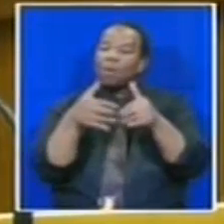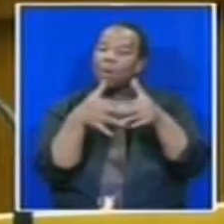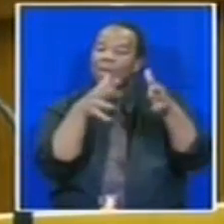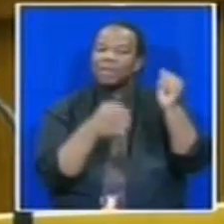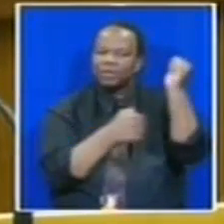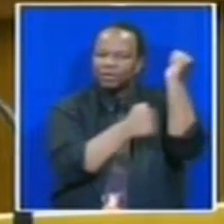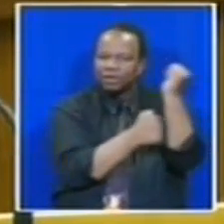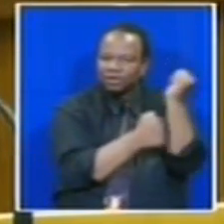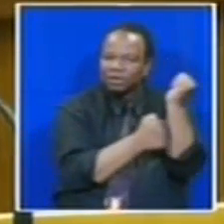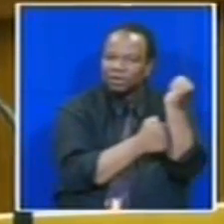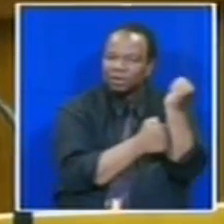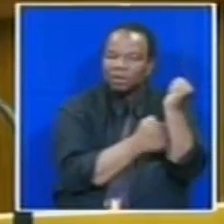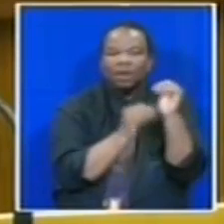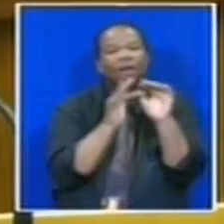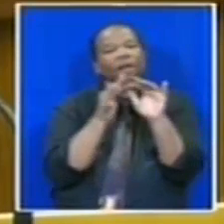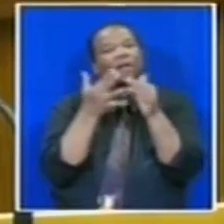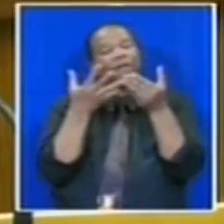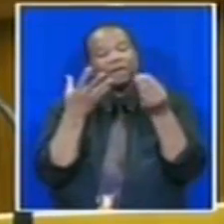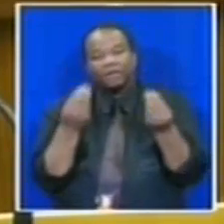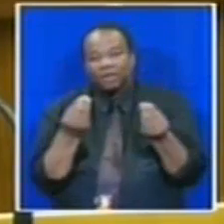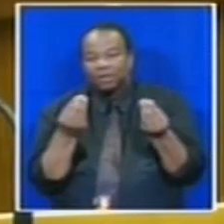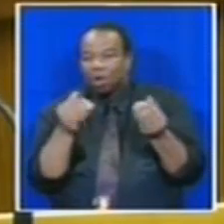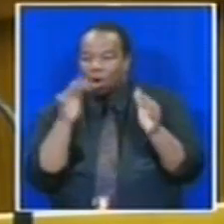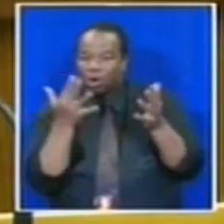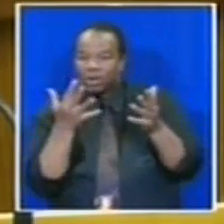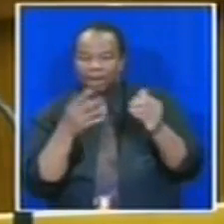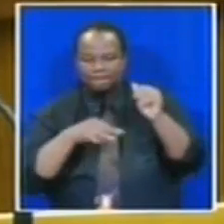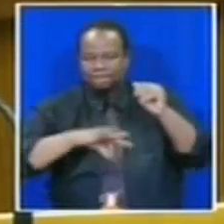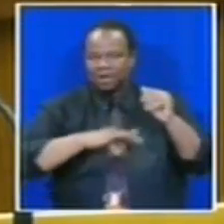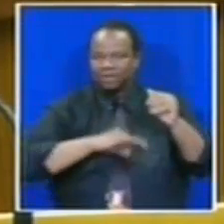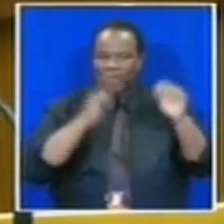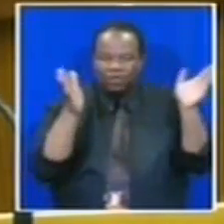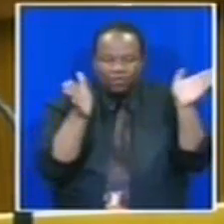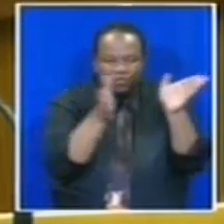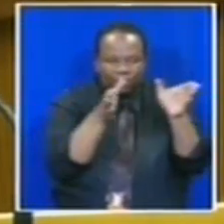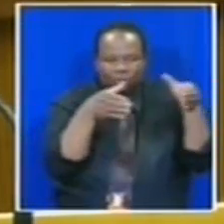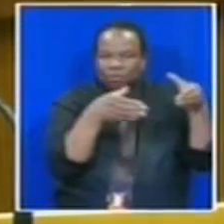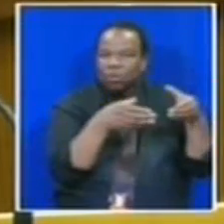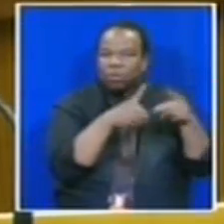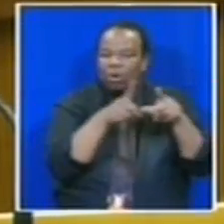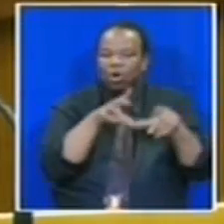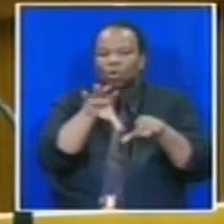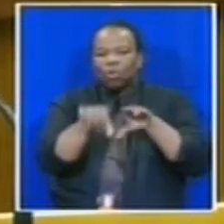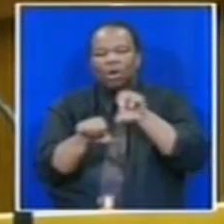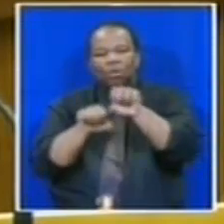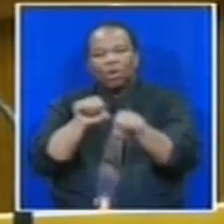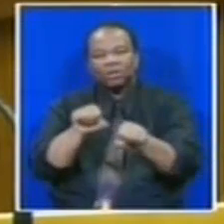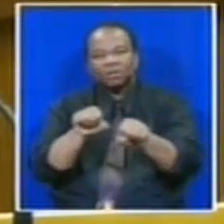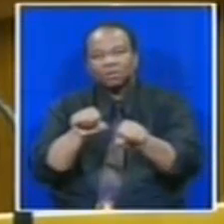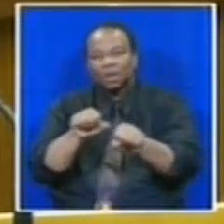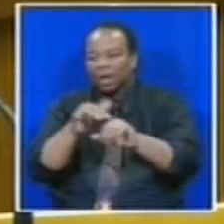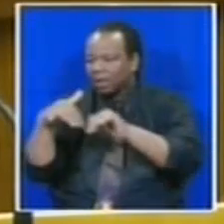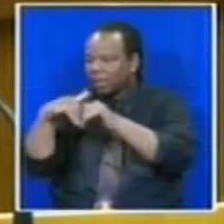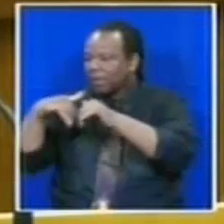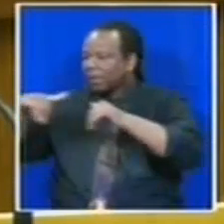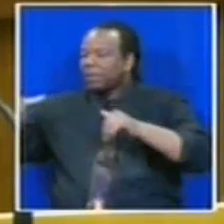benefits of progress have been appropriated by narrow elites. War, conquest, colonization, exclusive